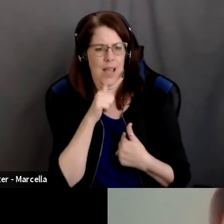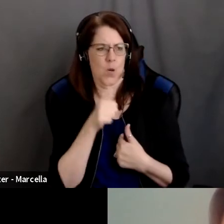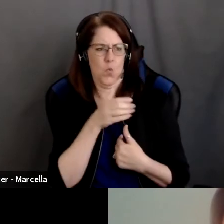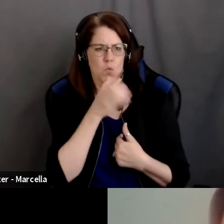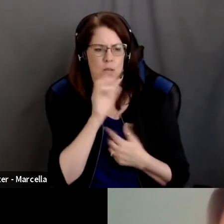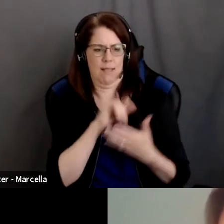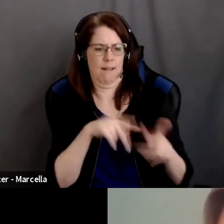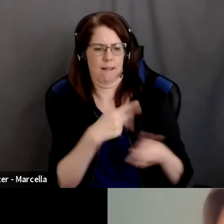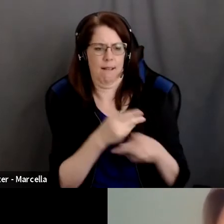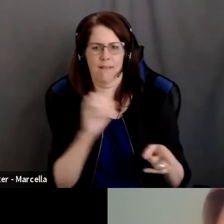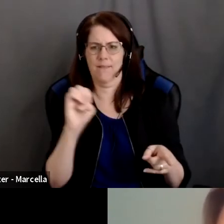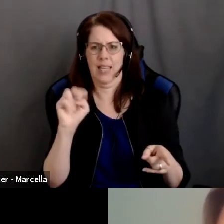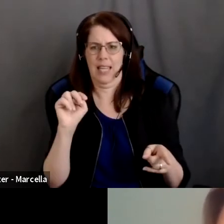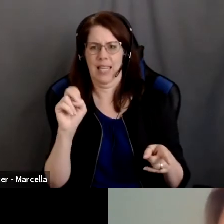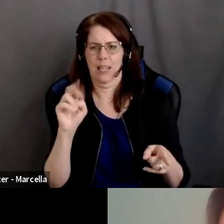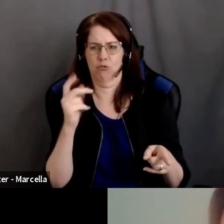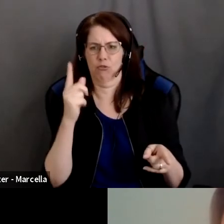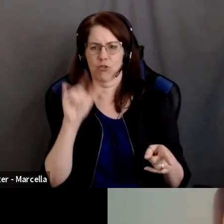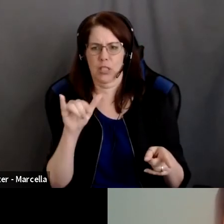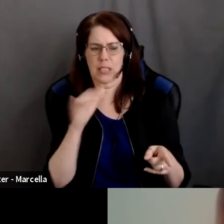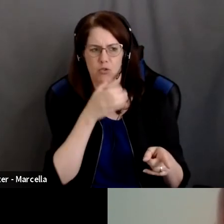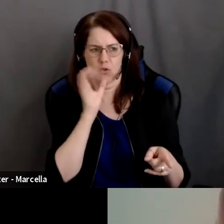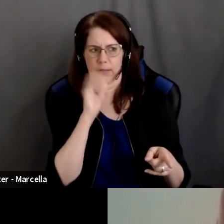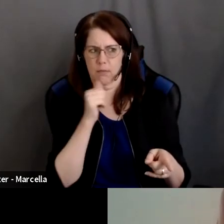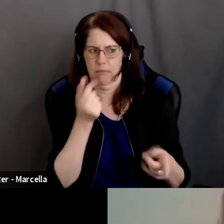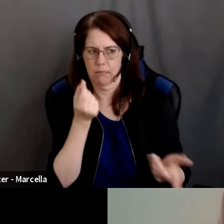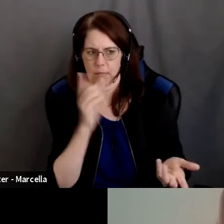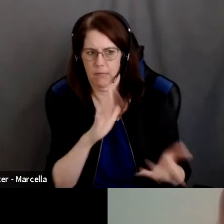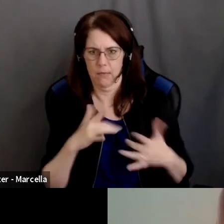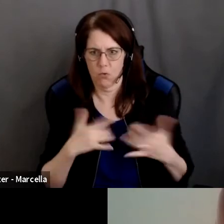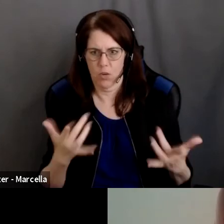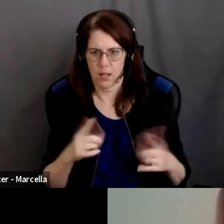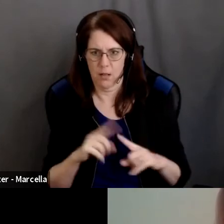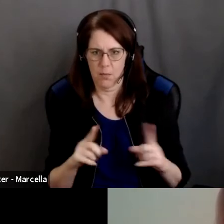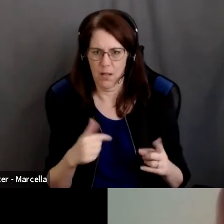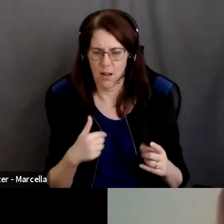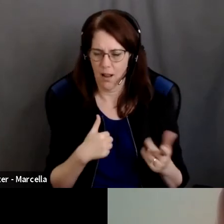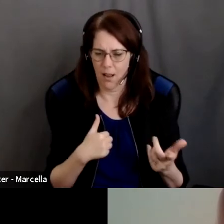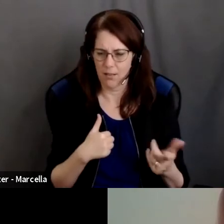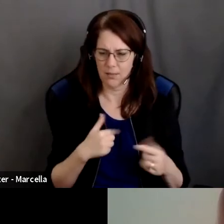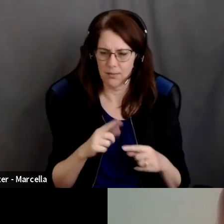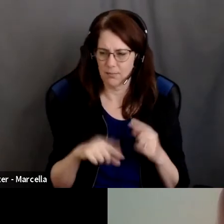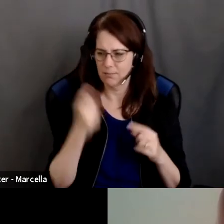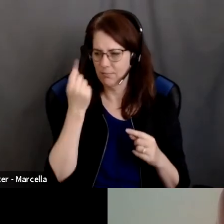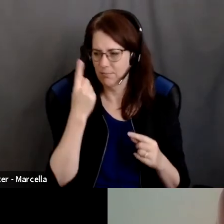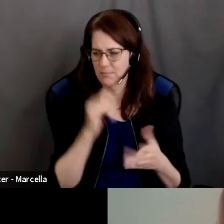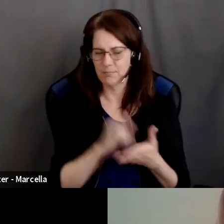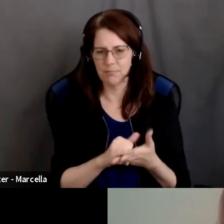drinks and I don't know what the thrill is. And I just couldn't get my head around